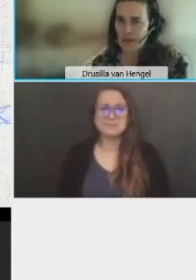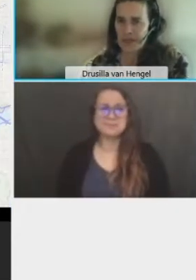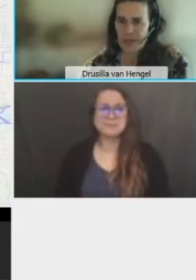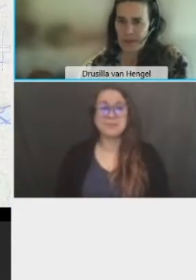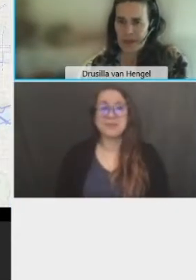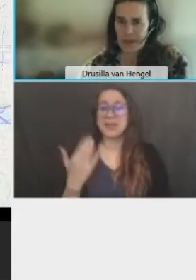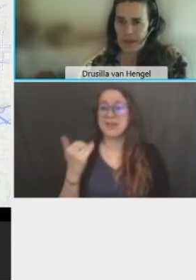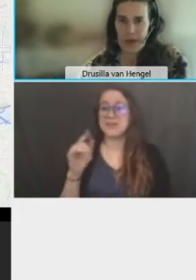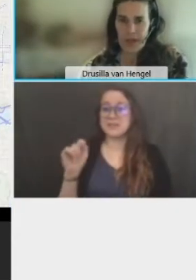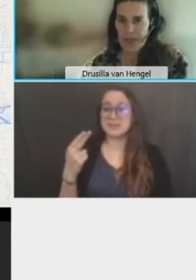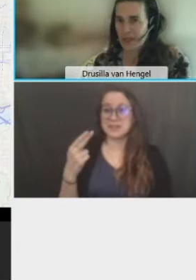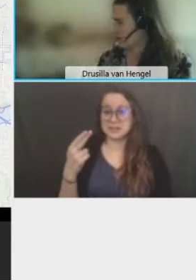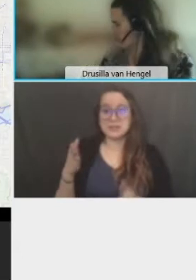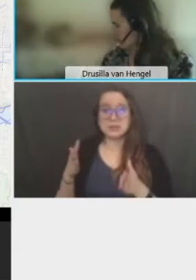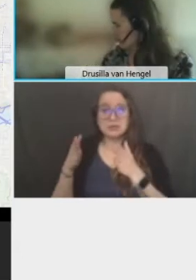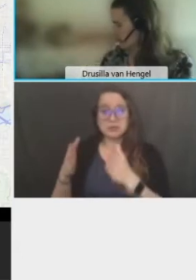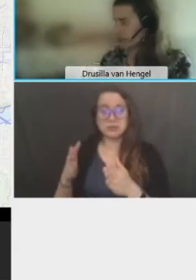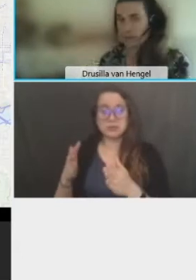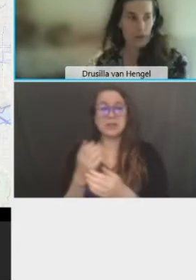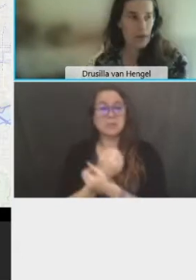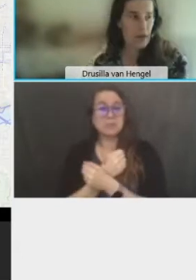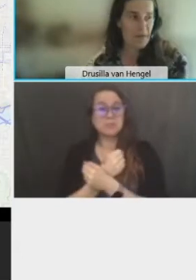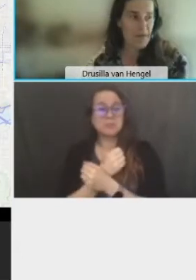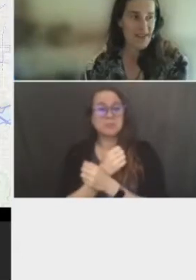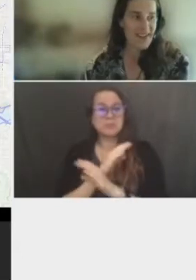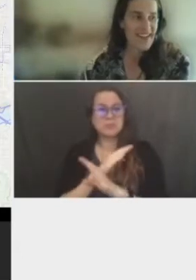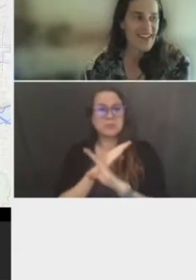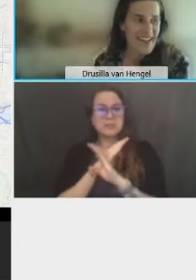15th Street Protected Bike Lane Project